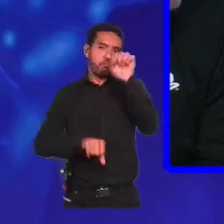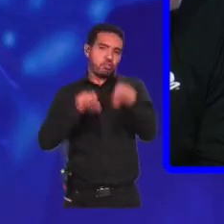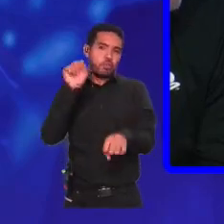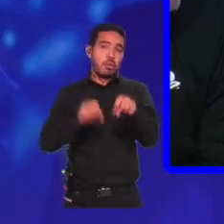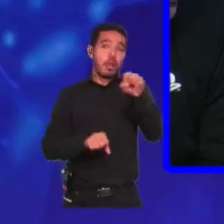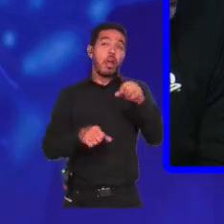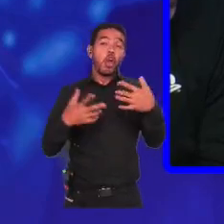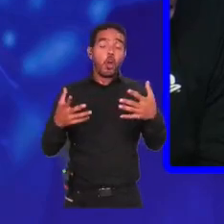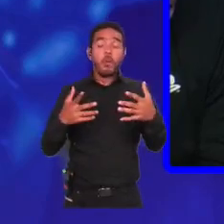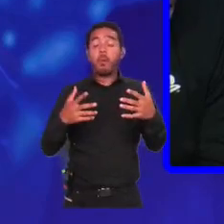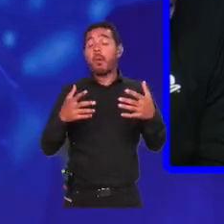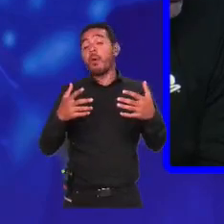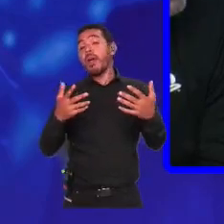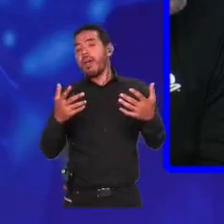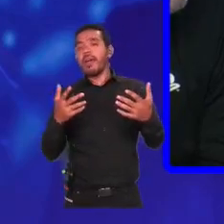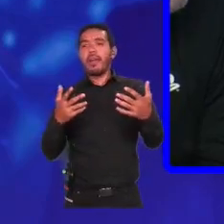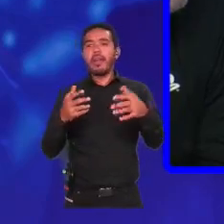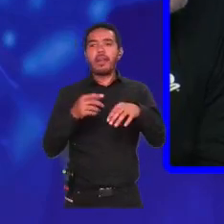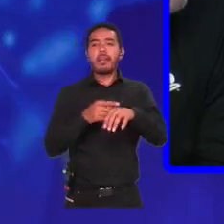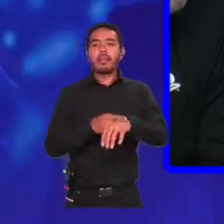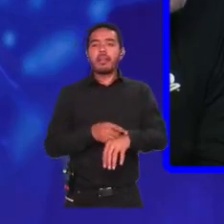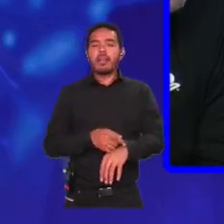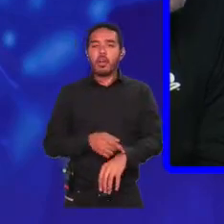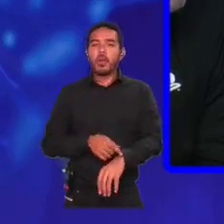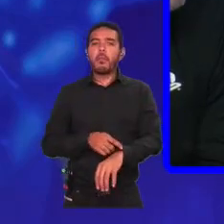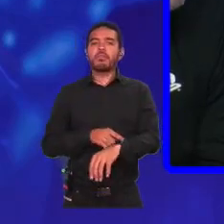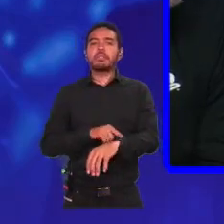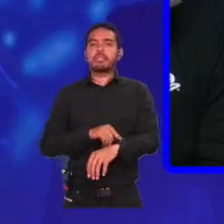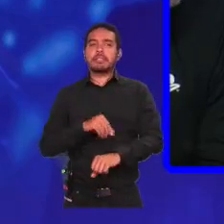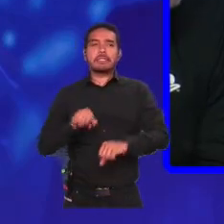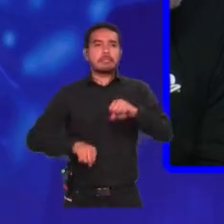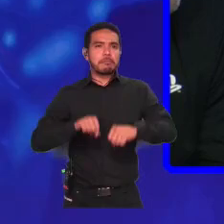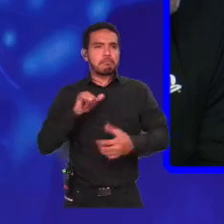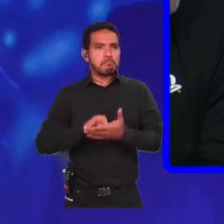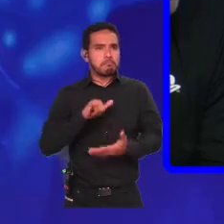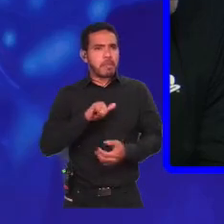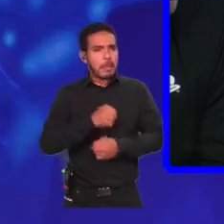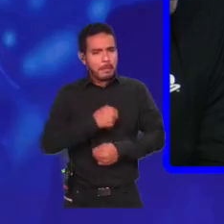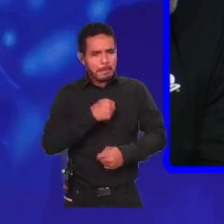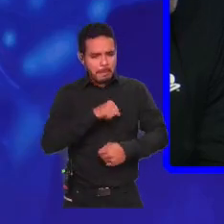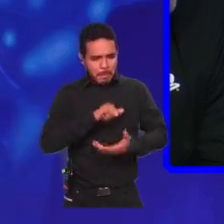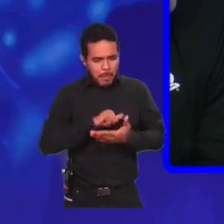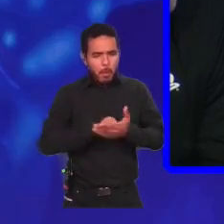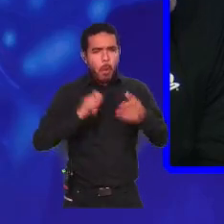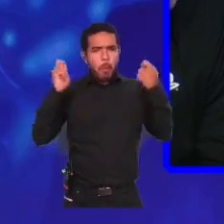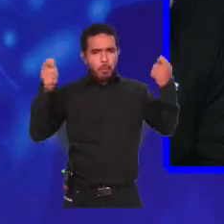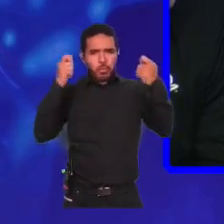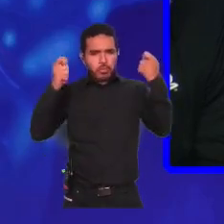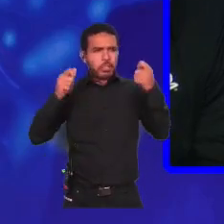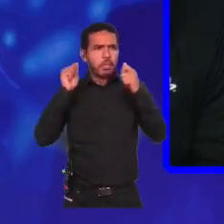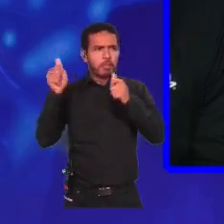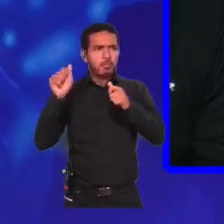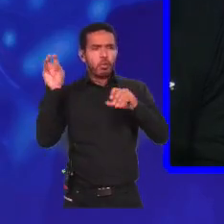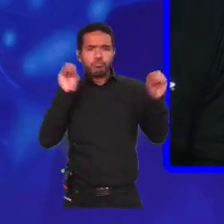us. We're all approachable. We all want to work with you. We want to find the best developers. So take advantage of it. Take advantage of